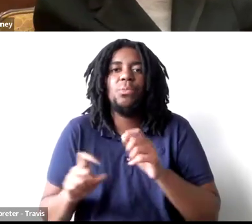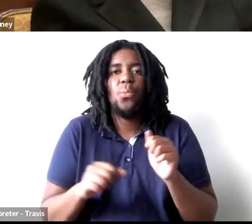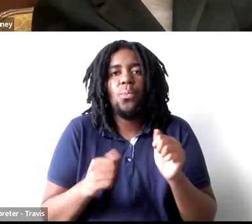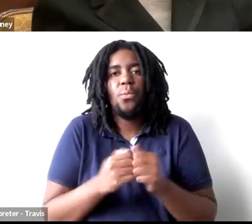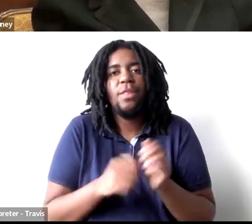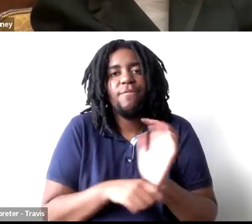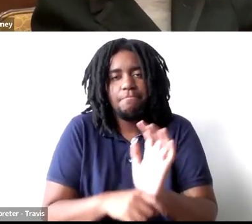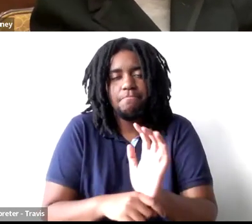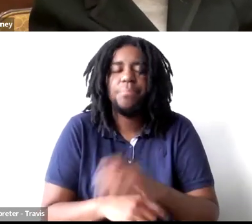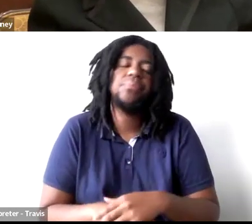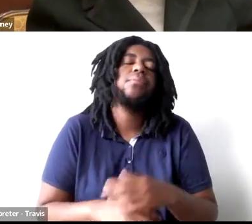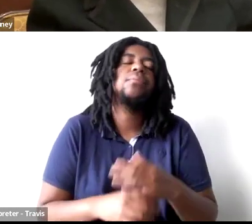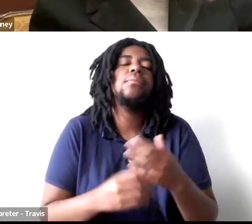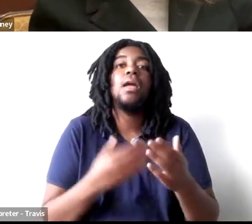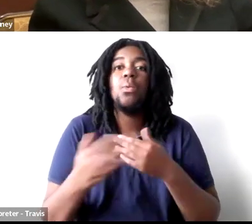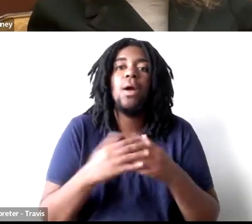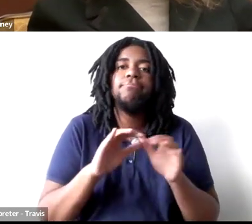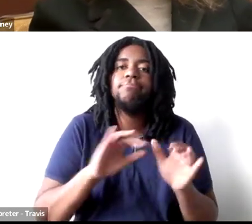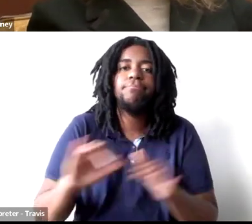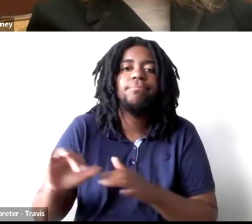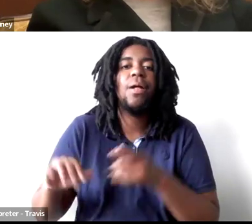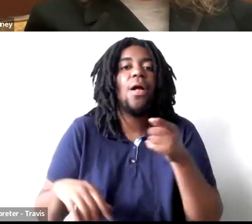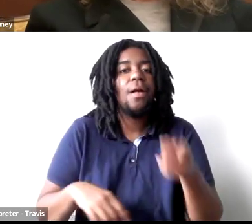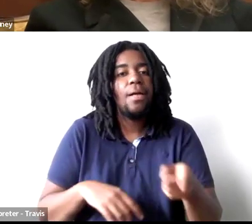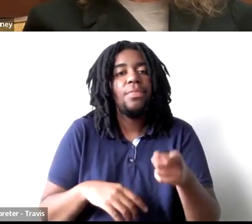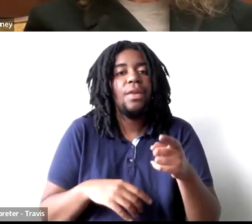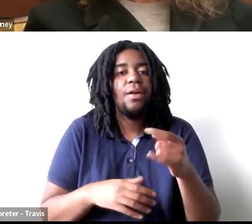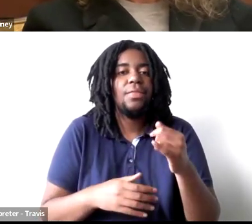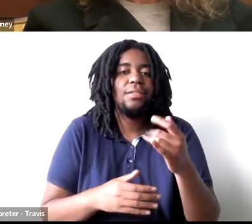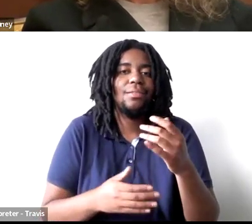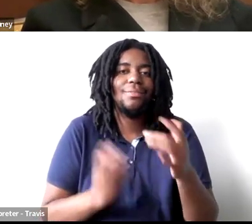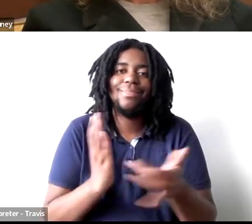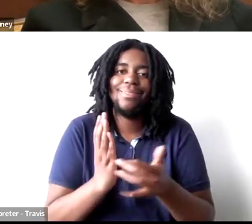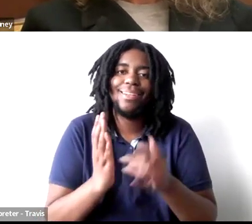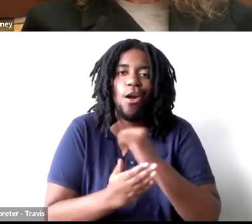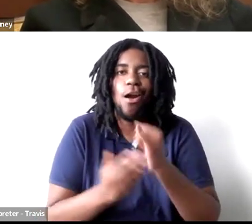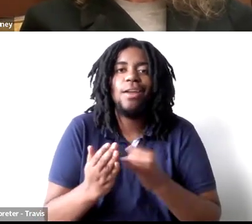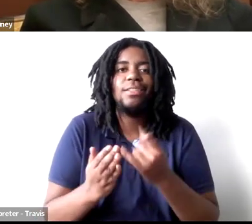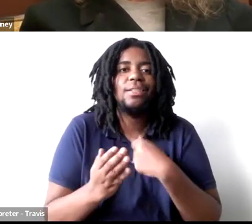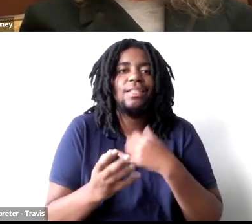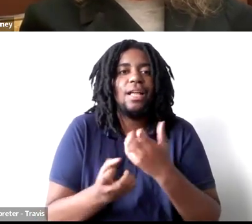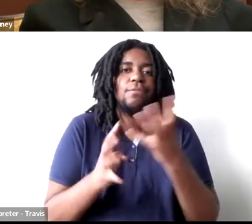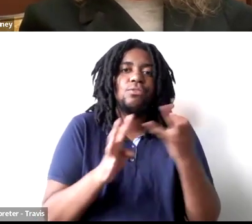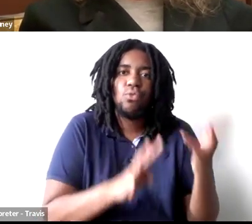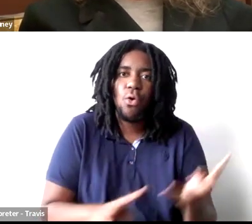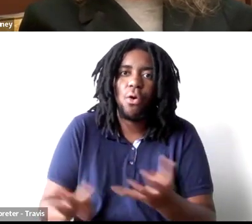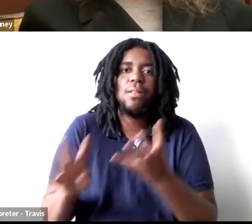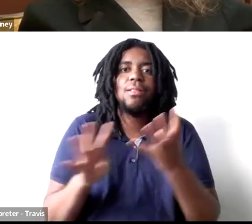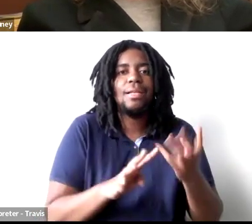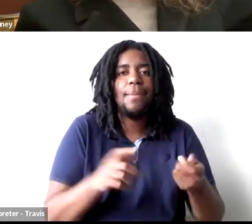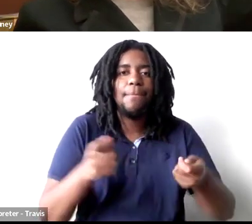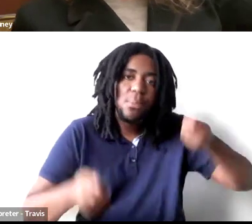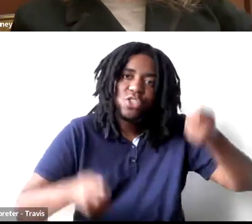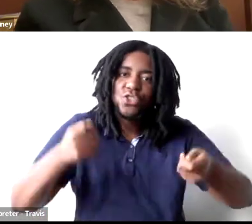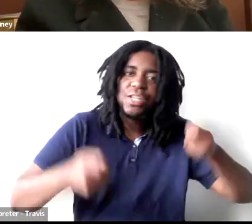kind of a scroll that slides and puppetry and live music and dialogue and performance to, in this